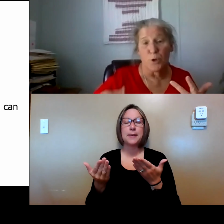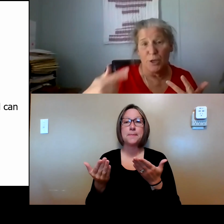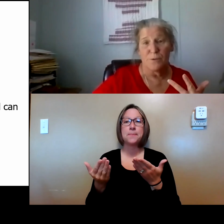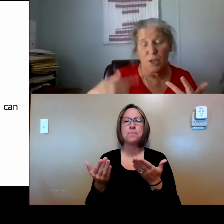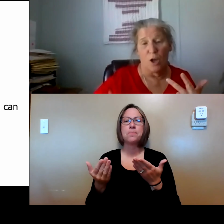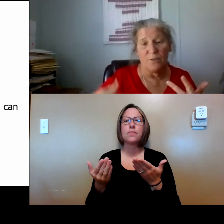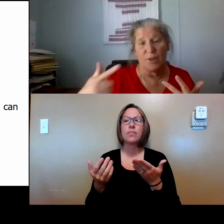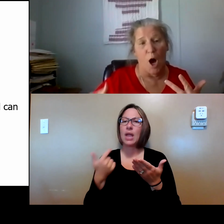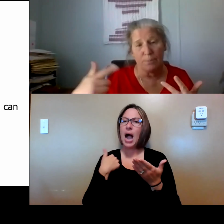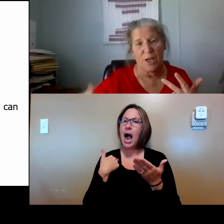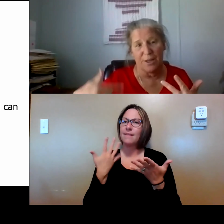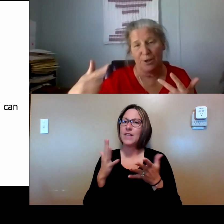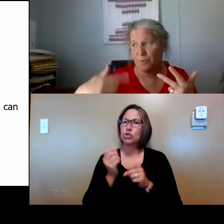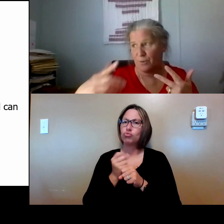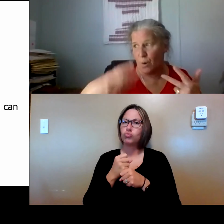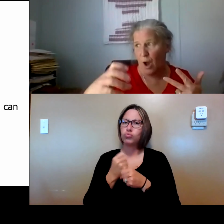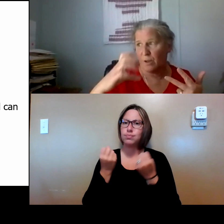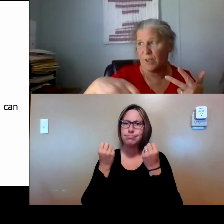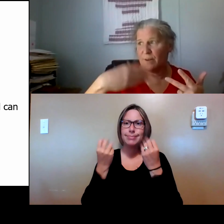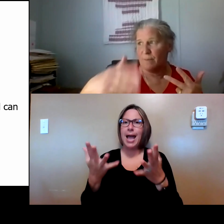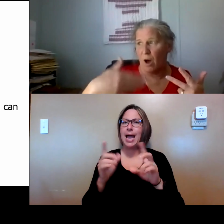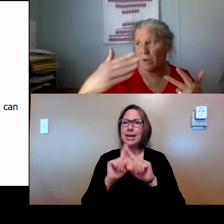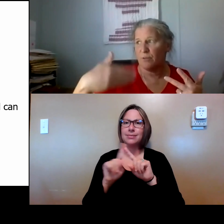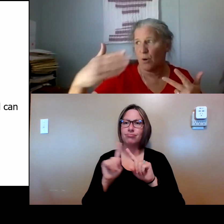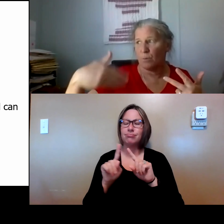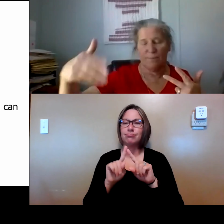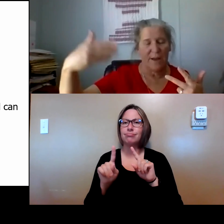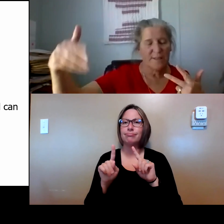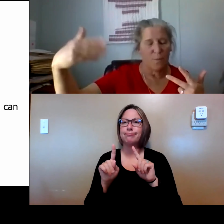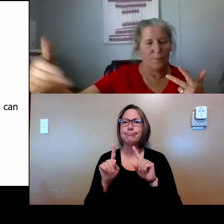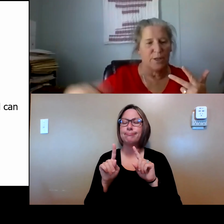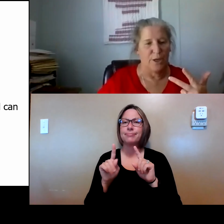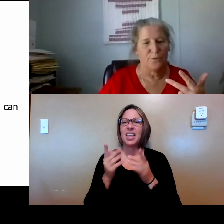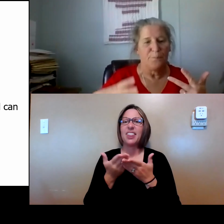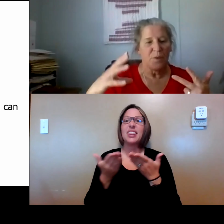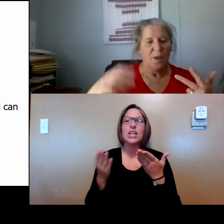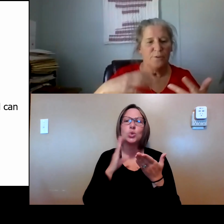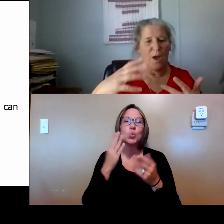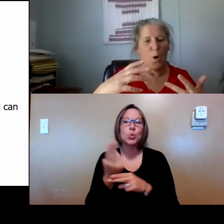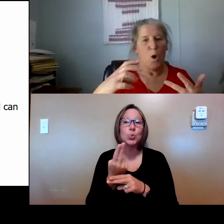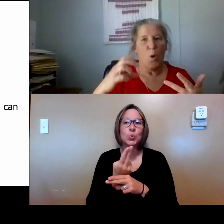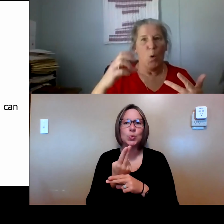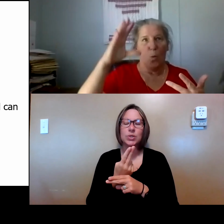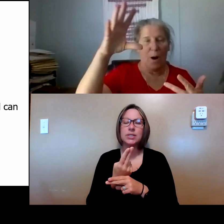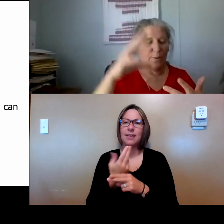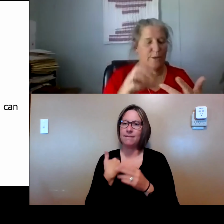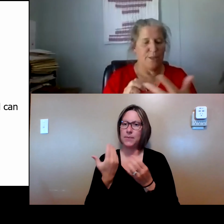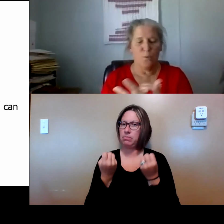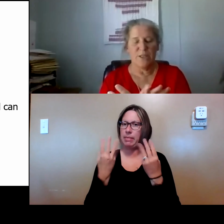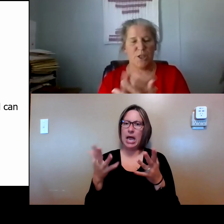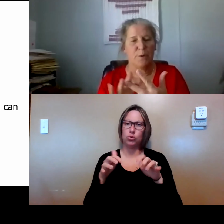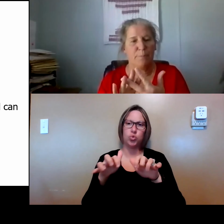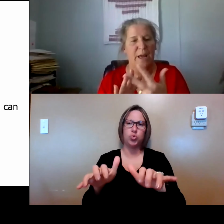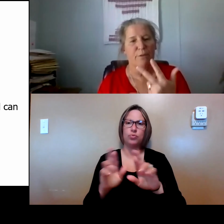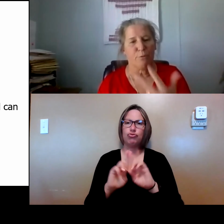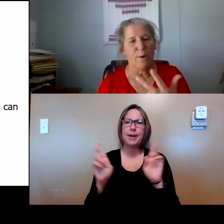mass produced all of the object cues, or all of her things that we would use. So what we would do